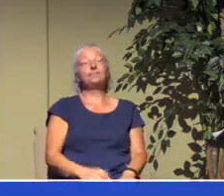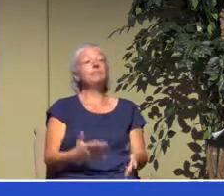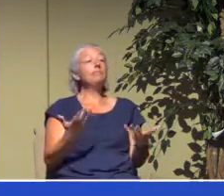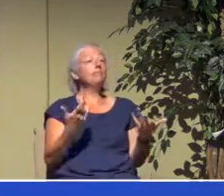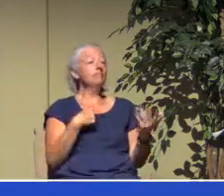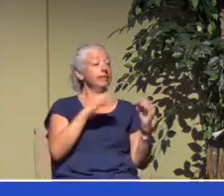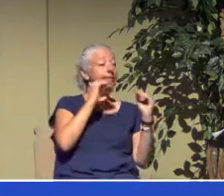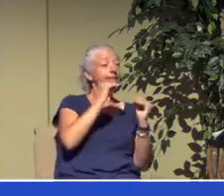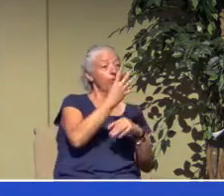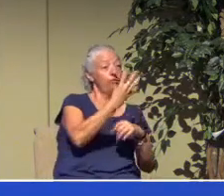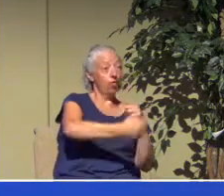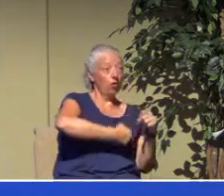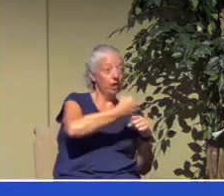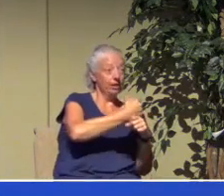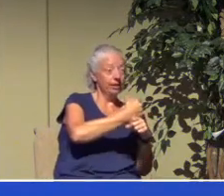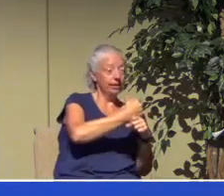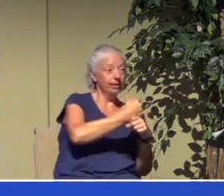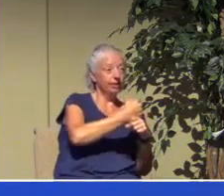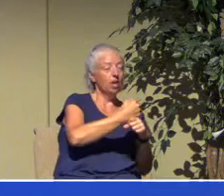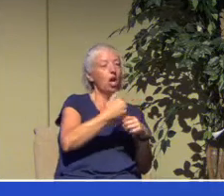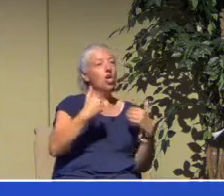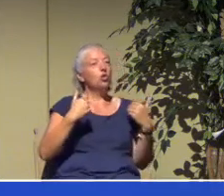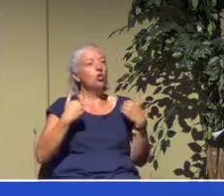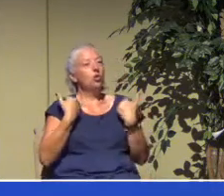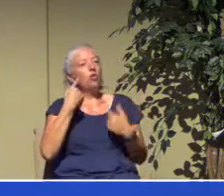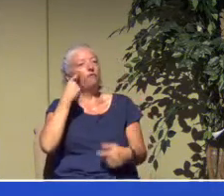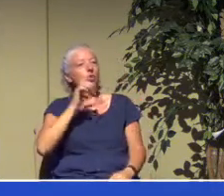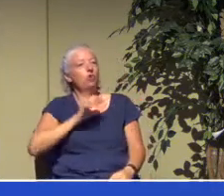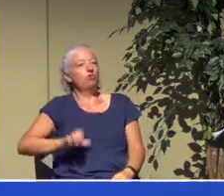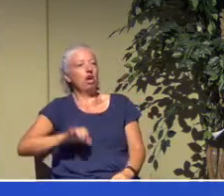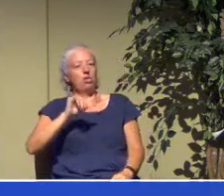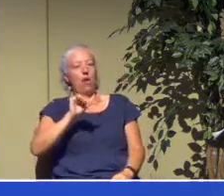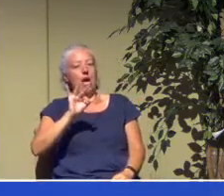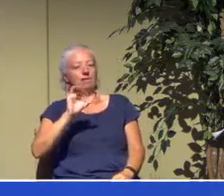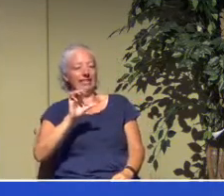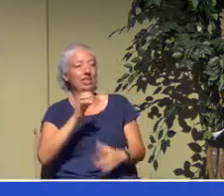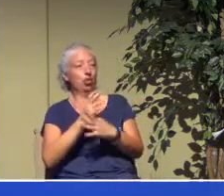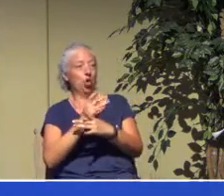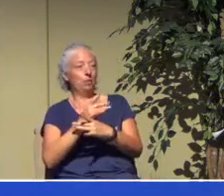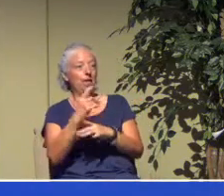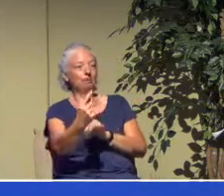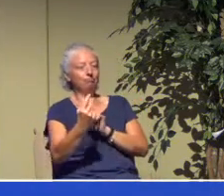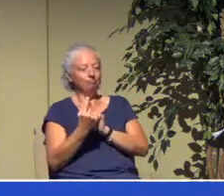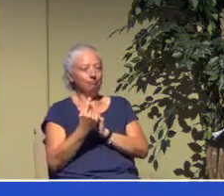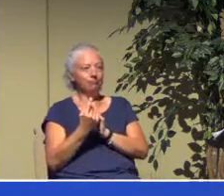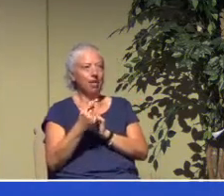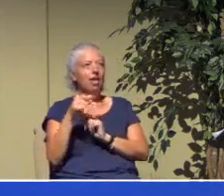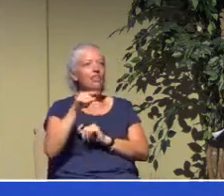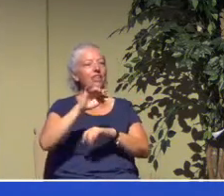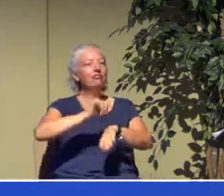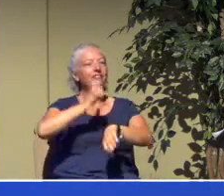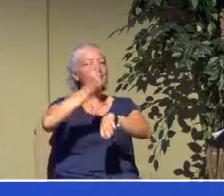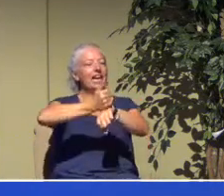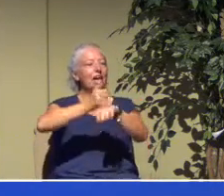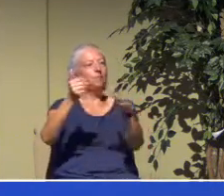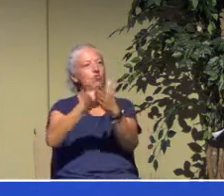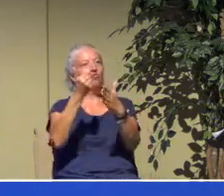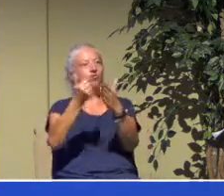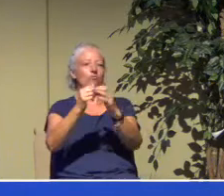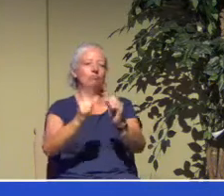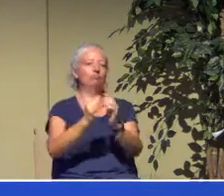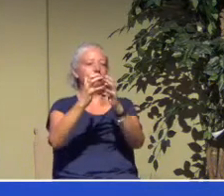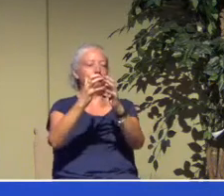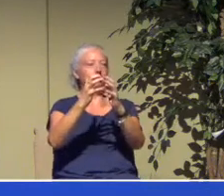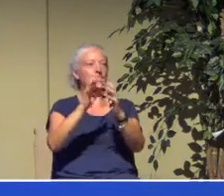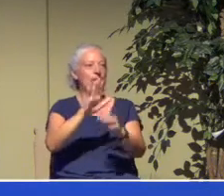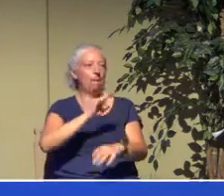teaching for 4 years, I was approached by Youth for Christ in Germany. And they were setting up a whole new paradigm in their ministry, and they said,